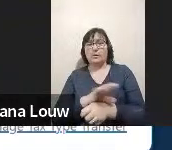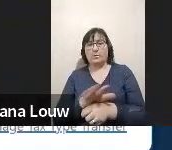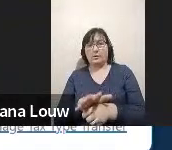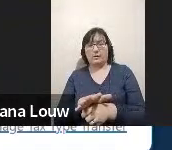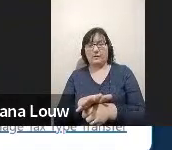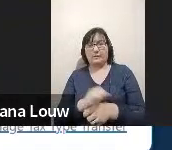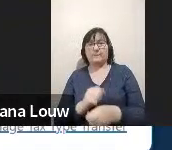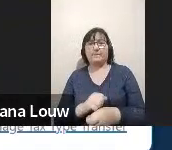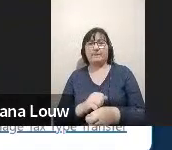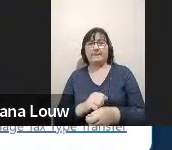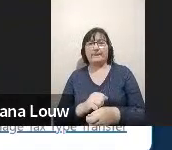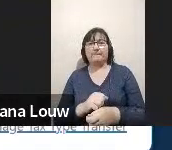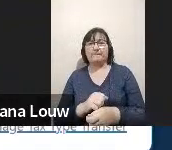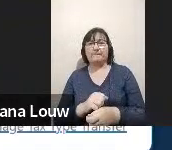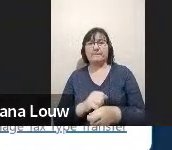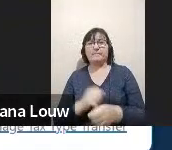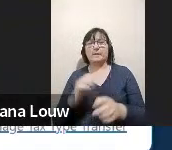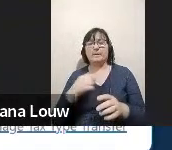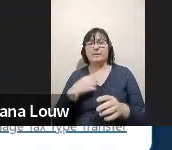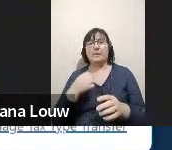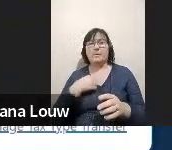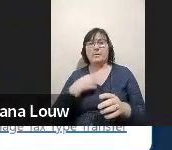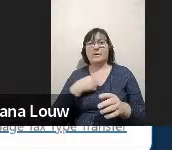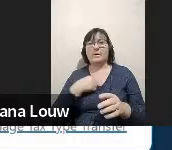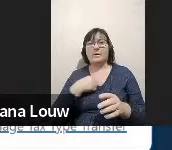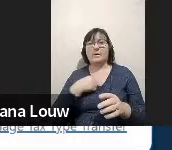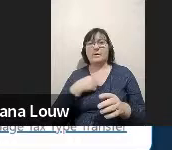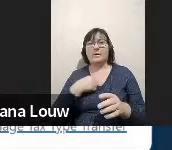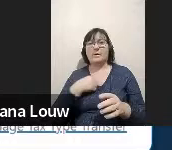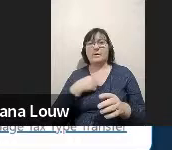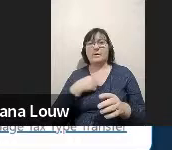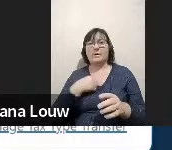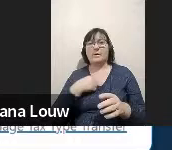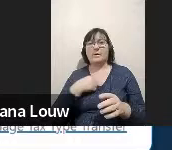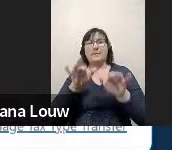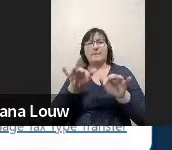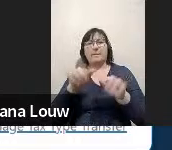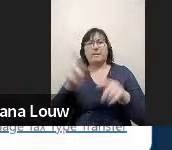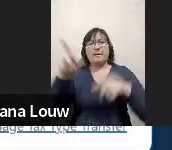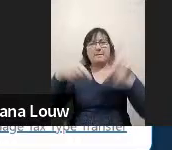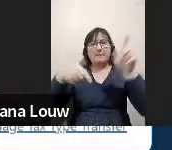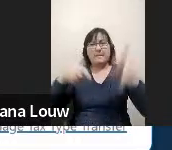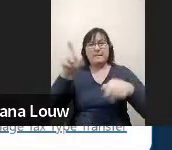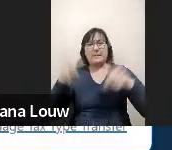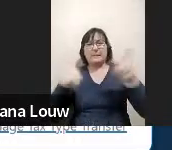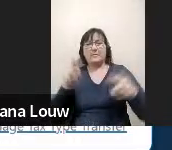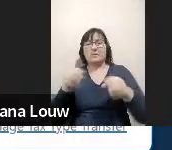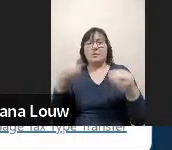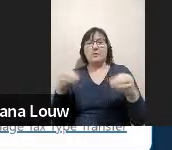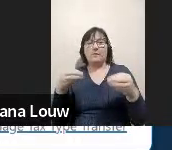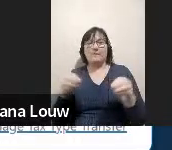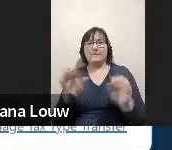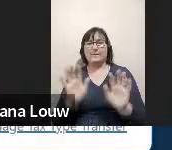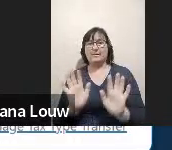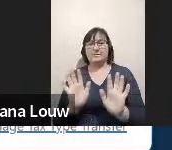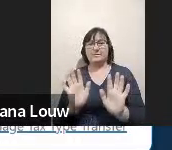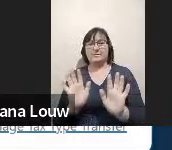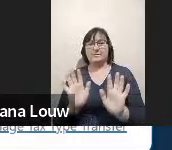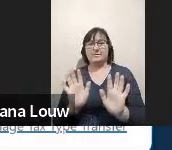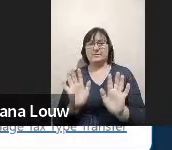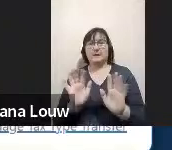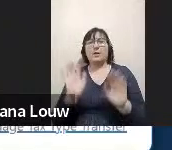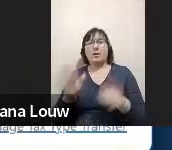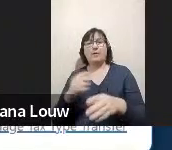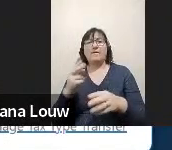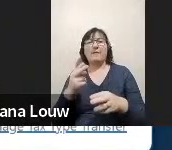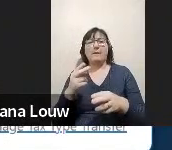of taxpayers coming into a SARS office. So we took a lot of the functionalities and put it online. Okay, so